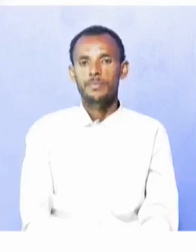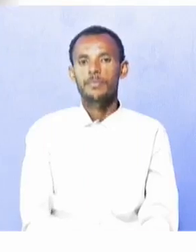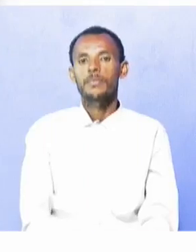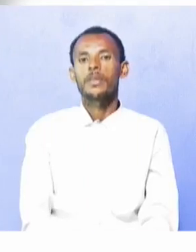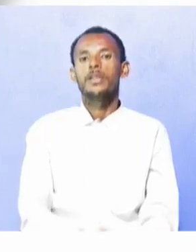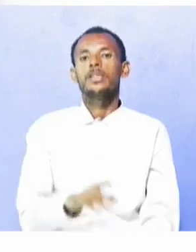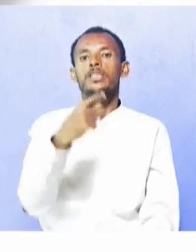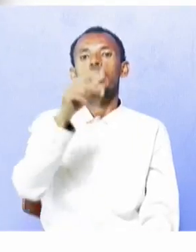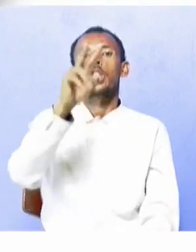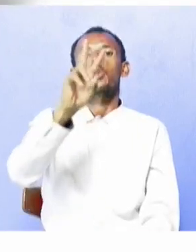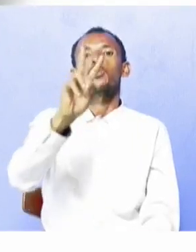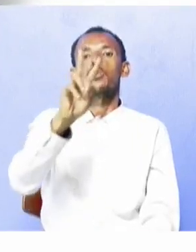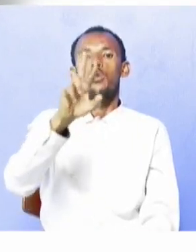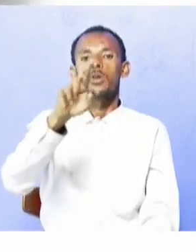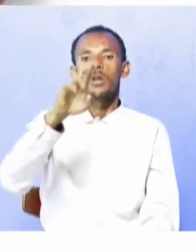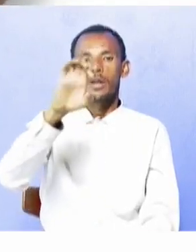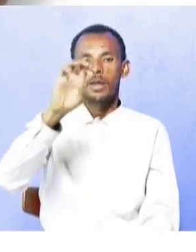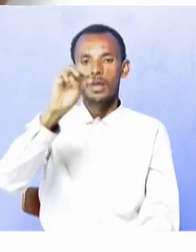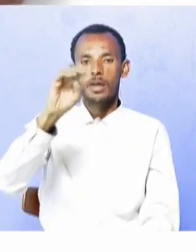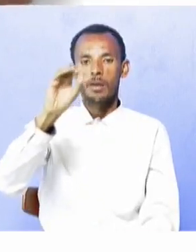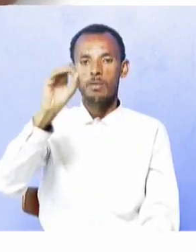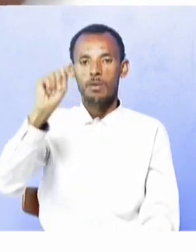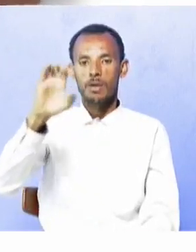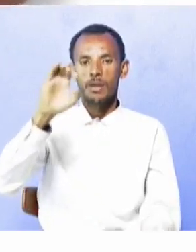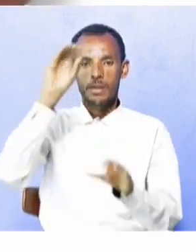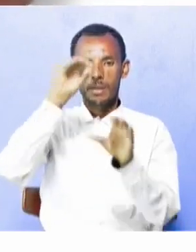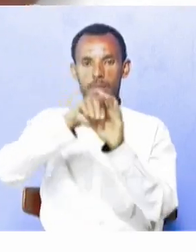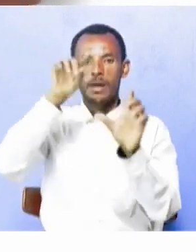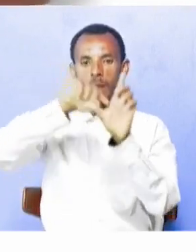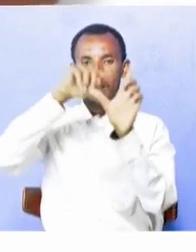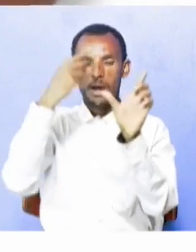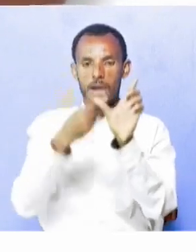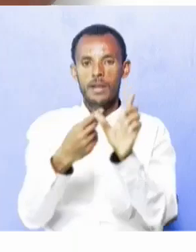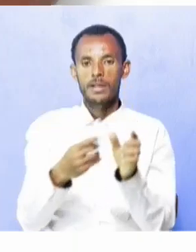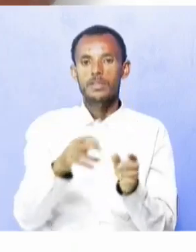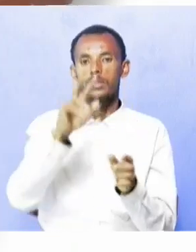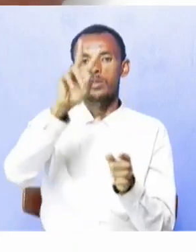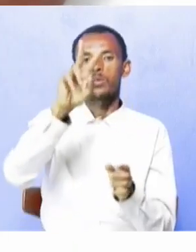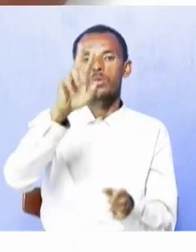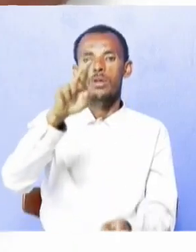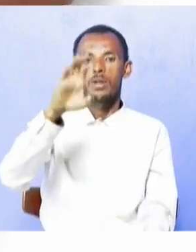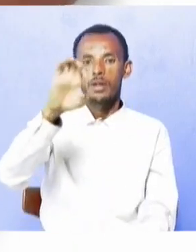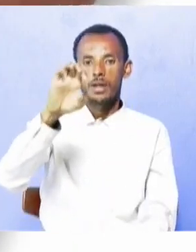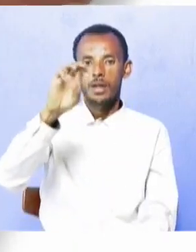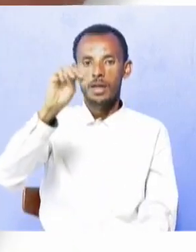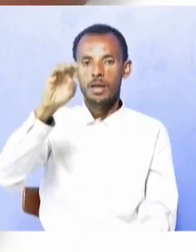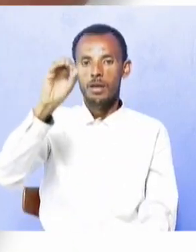the two remote interior angles, the two remote